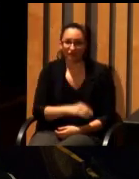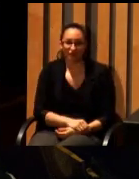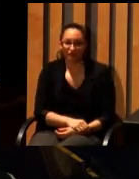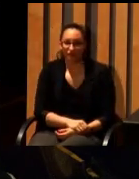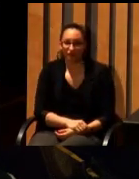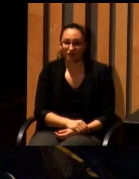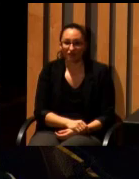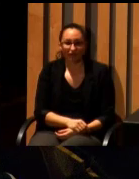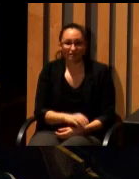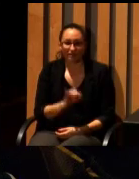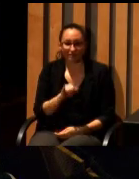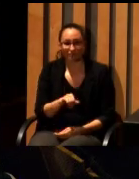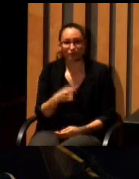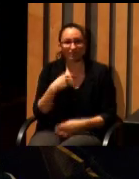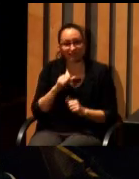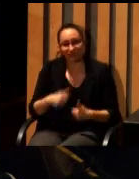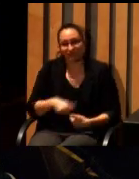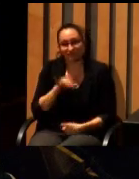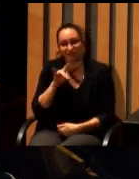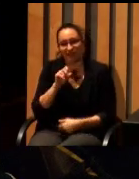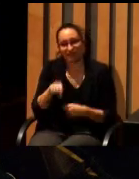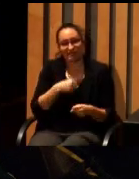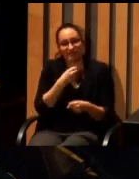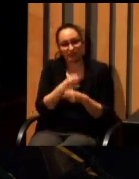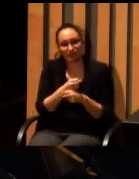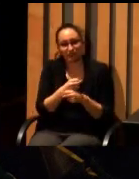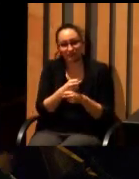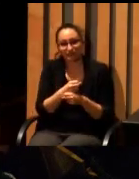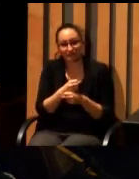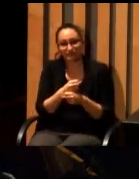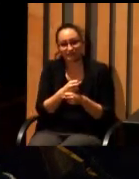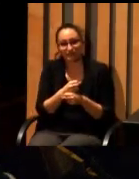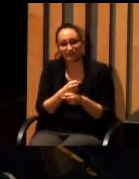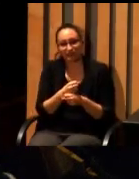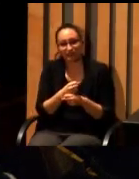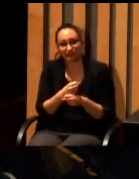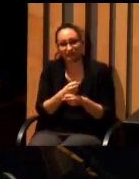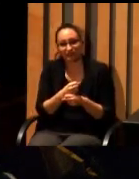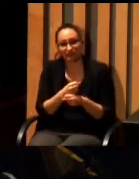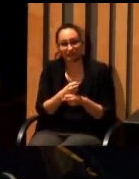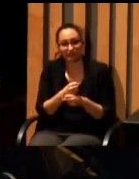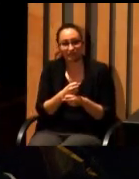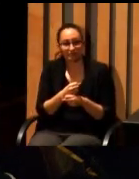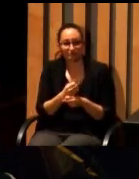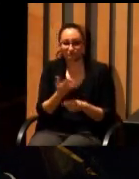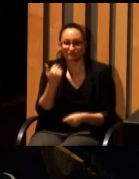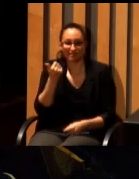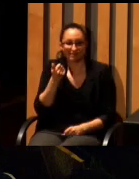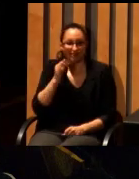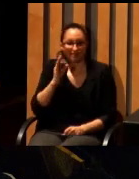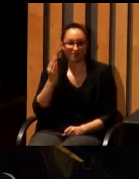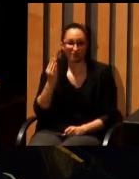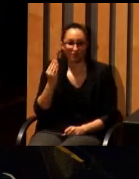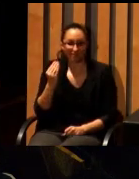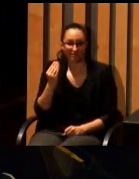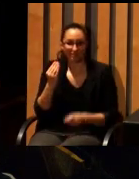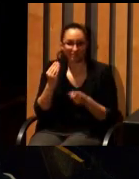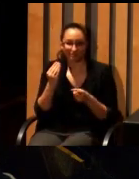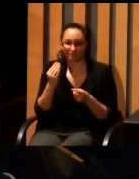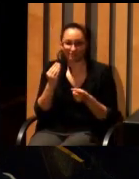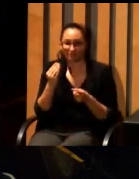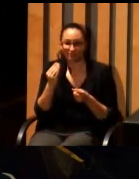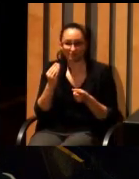80 years old. And it would have been the time when, you know, 1914, put another 80 before